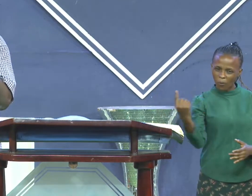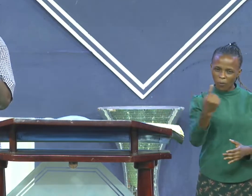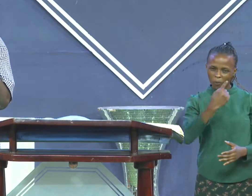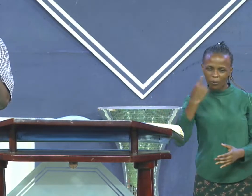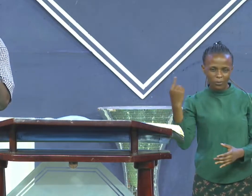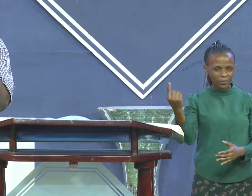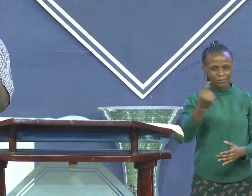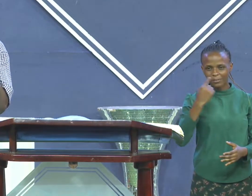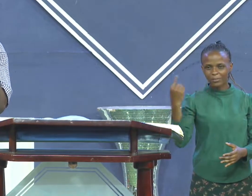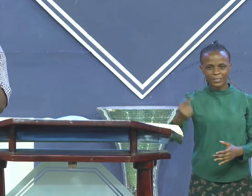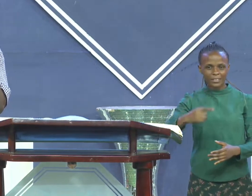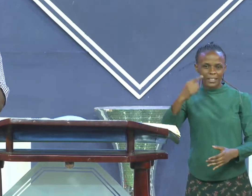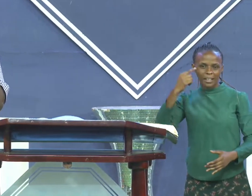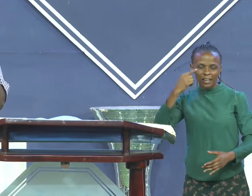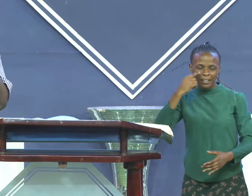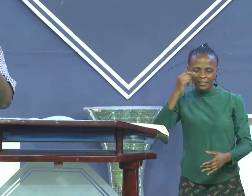eyes of Hagar.